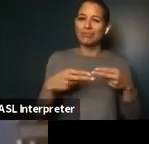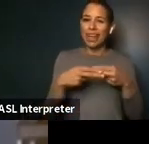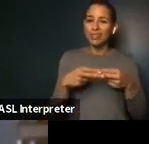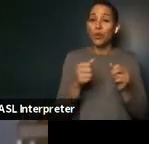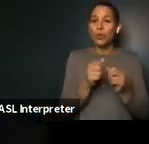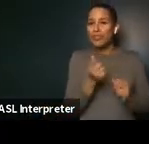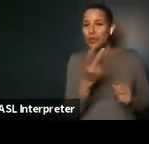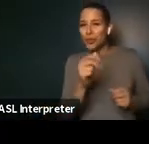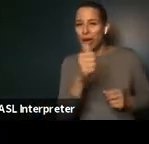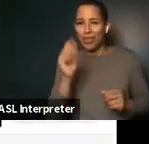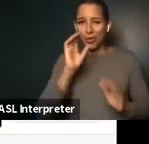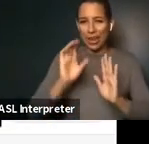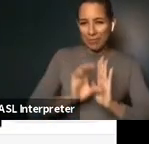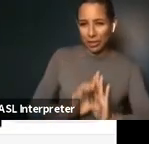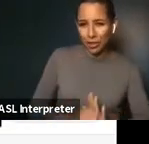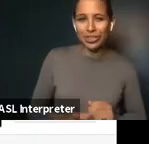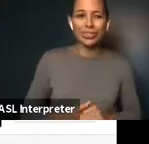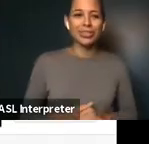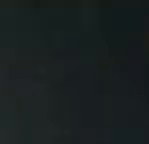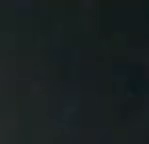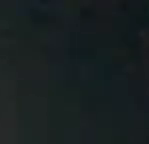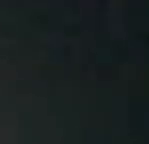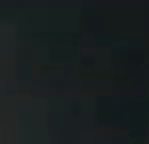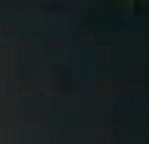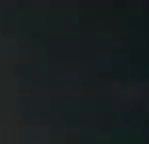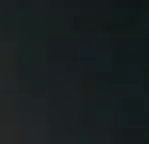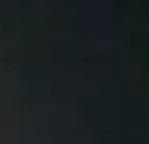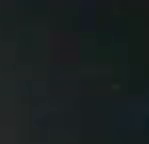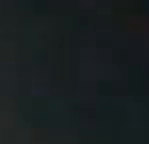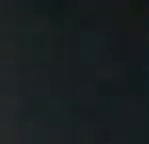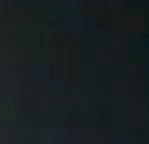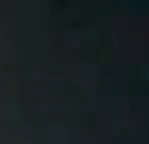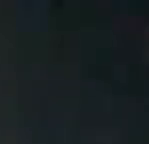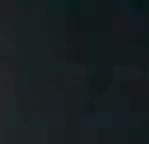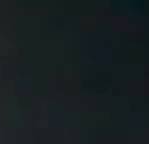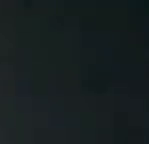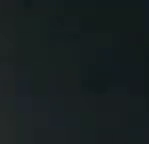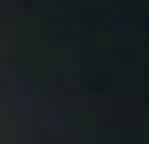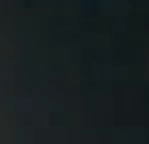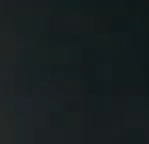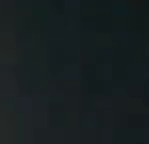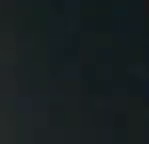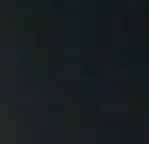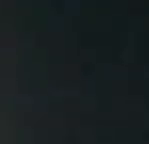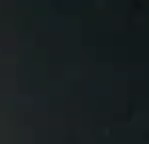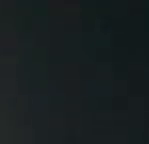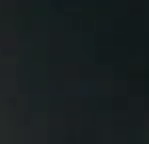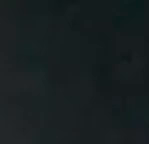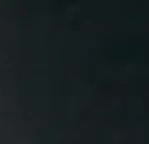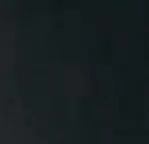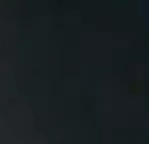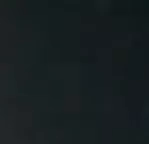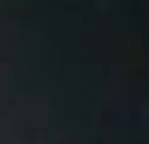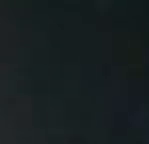this particular image, uh, let me stop this. So that, that, um, that particular image